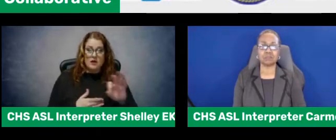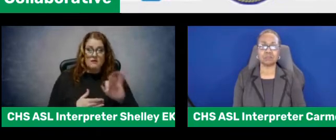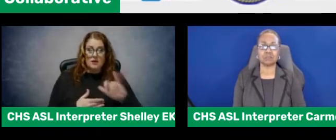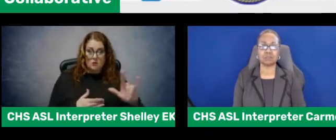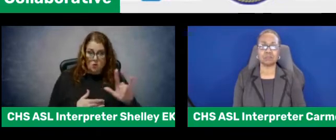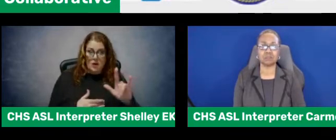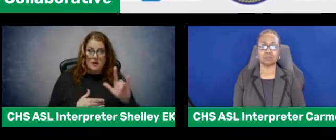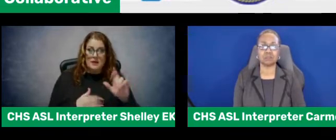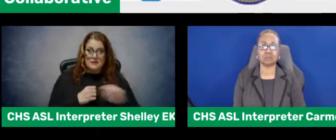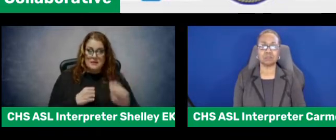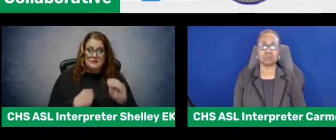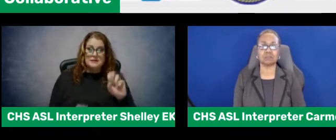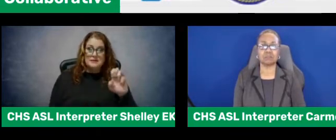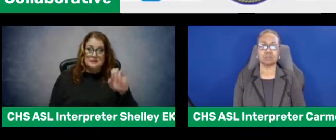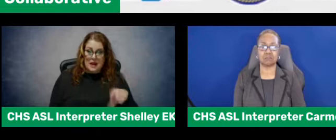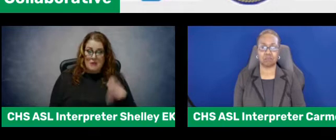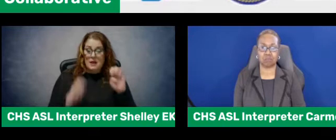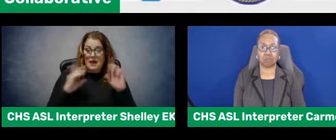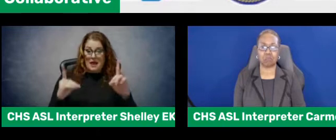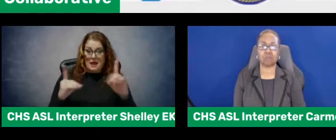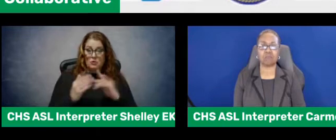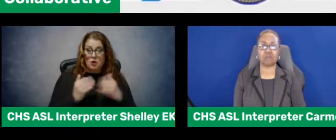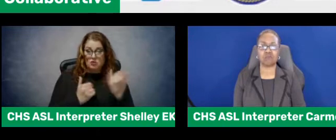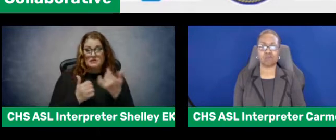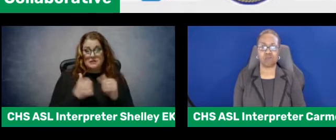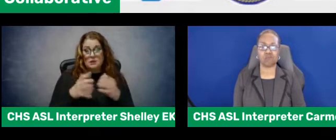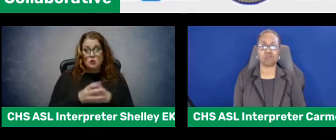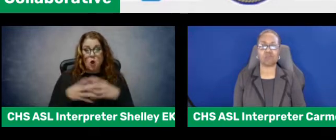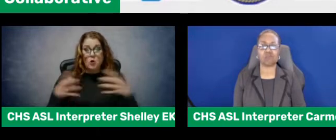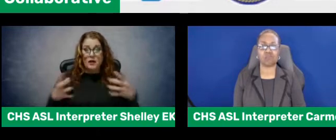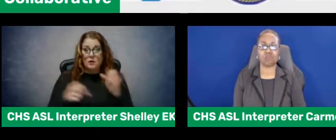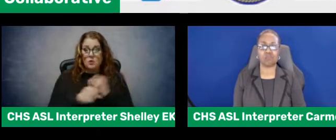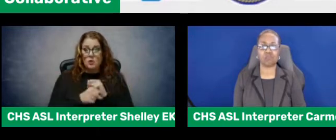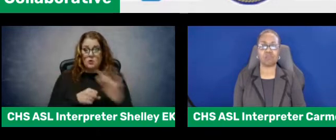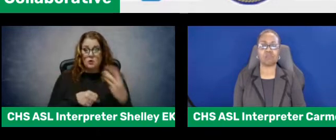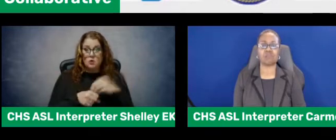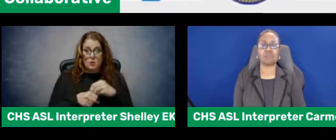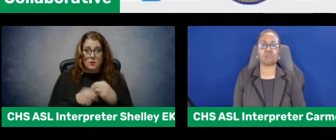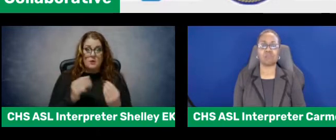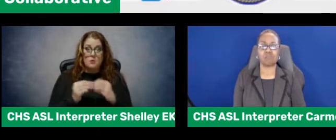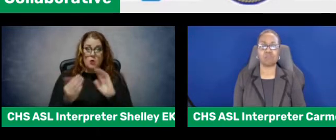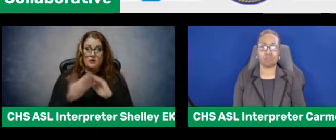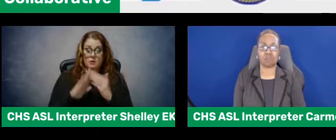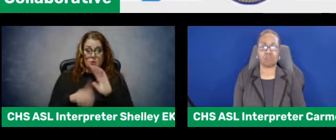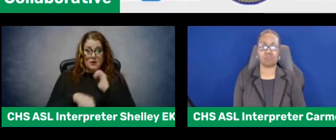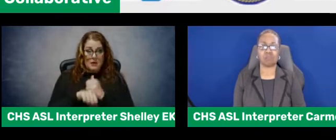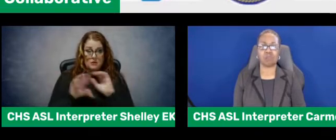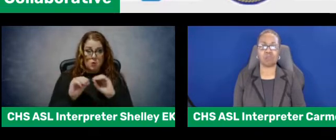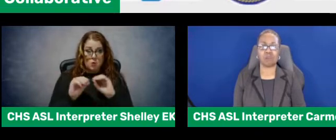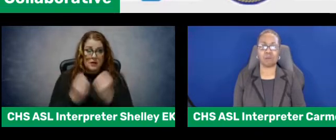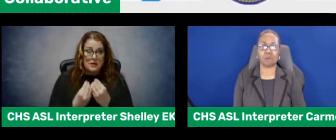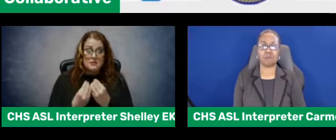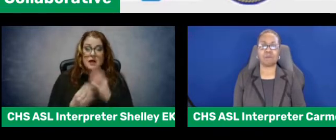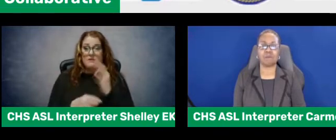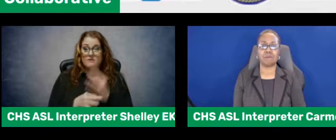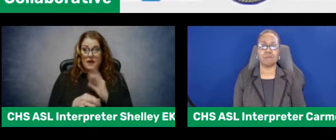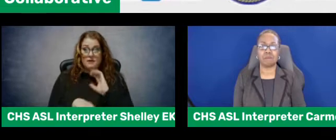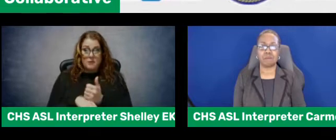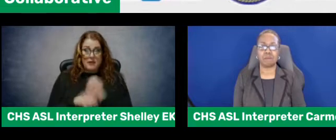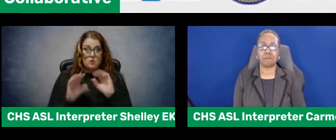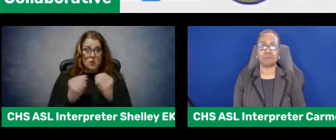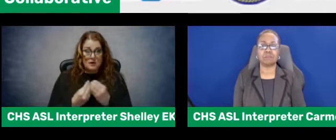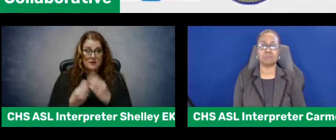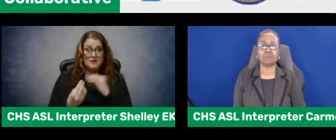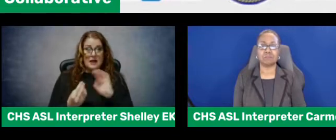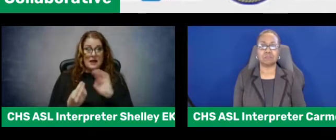Ed projects. And this is still growing. We're working to incorporate more of our community-based organizations, our faith-based organizations, and our hospitals